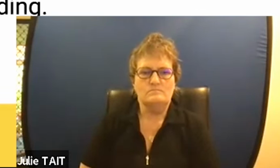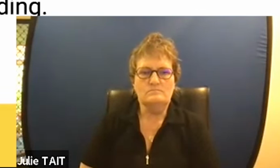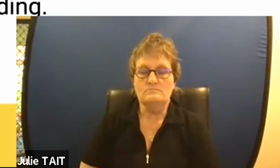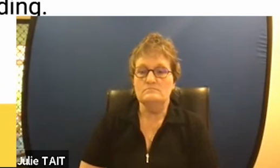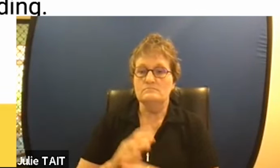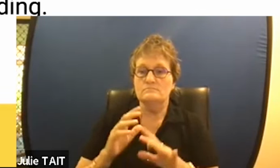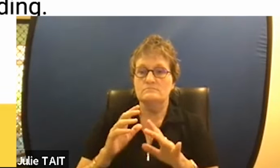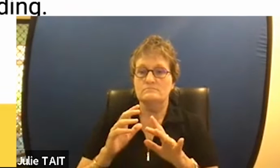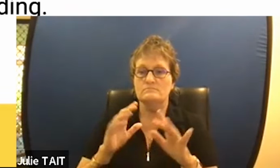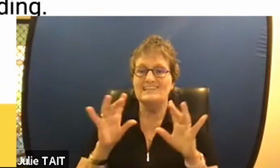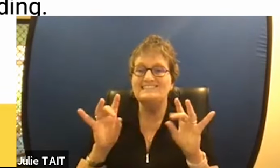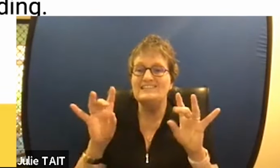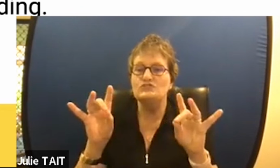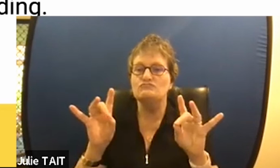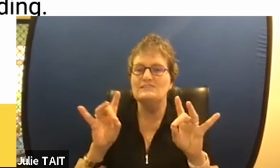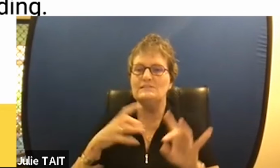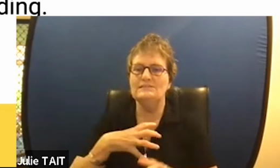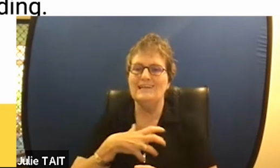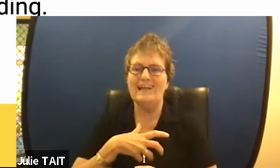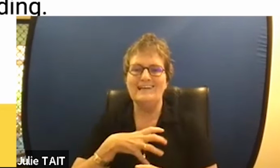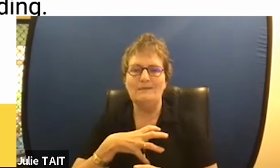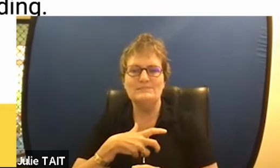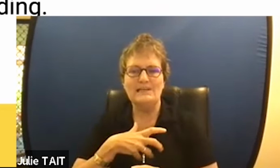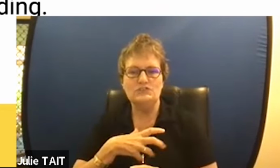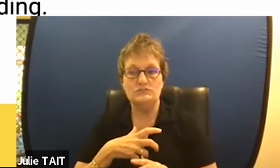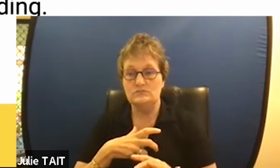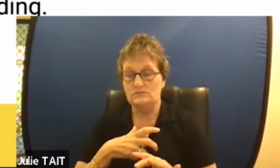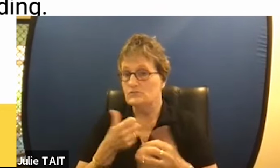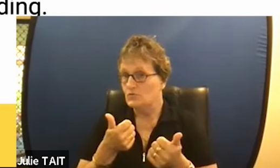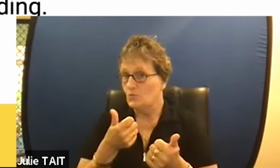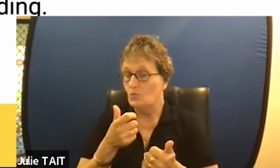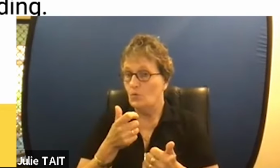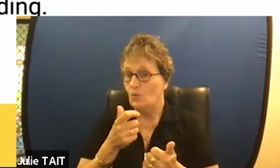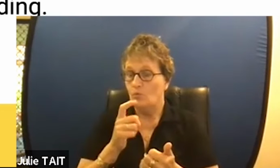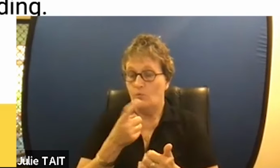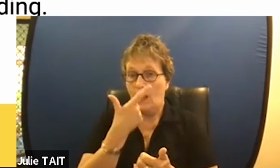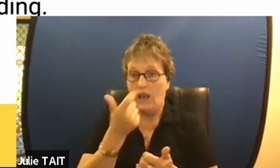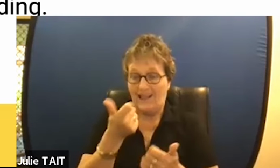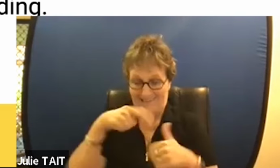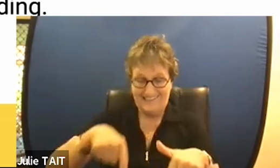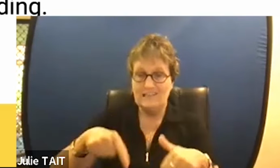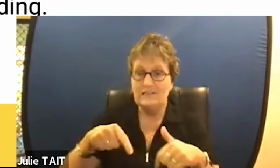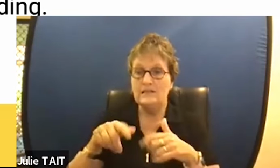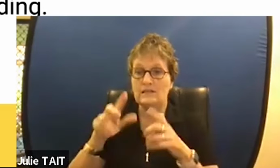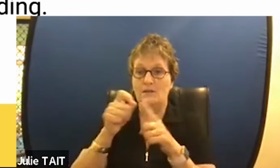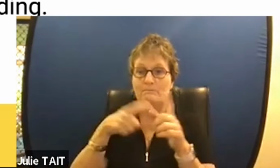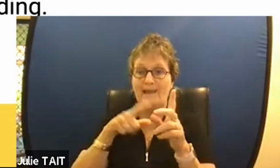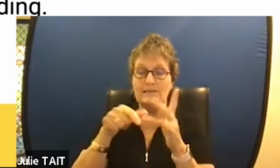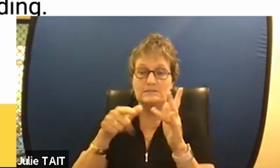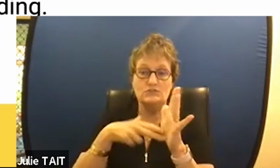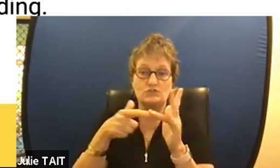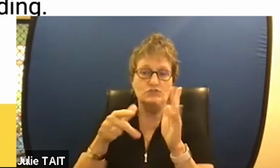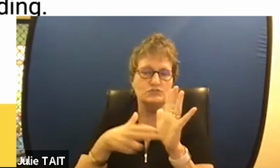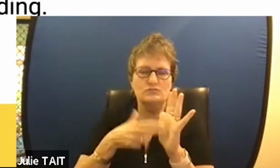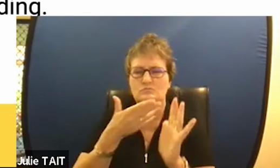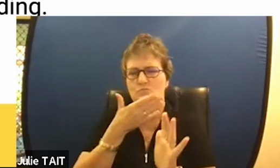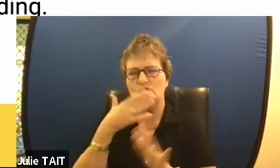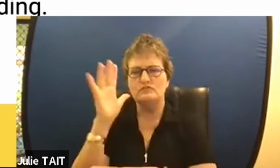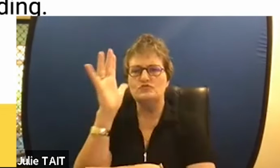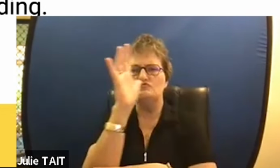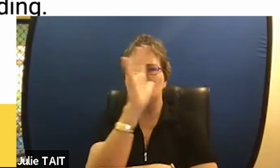Sensory adaptations. We're quite lucky here at Paddington to be surrounded by a lot of beautiful trees and spaces, and some